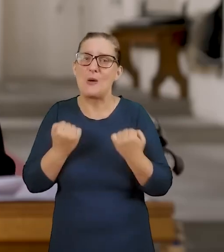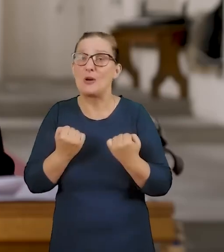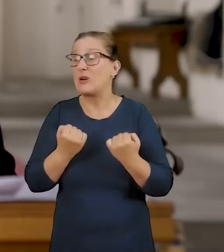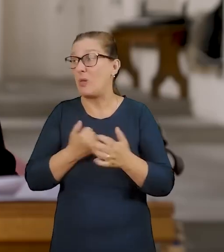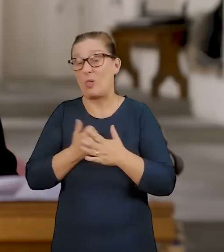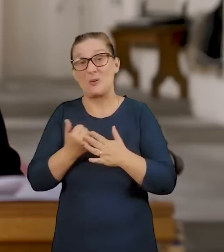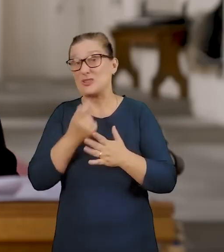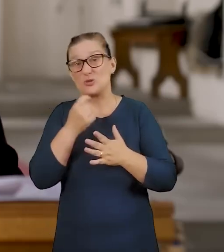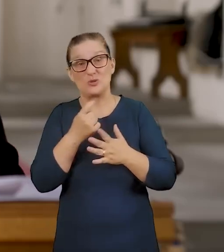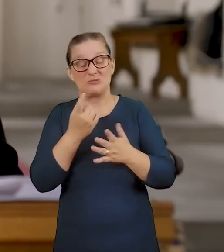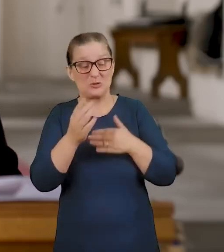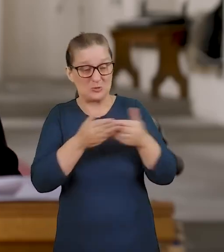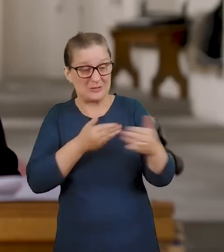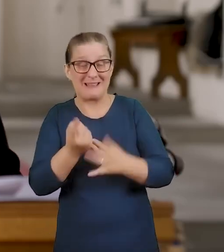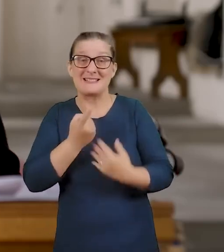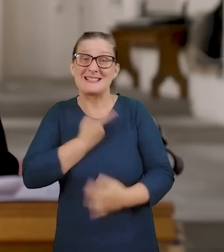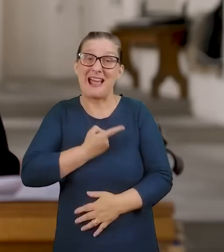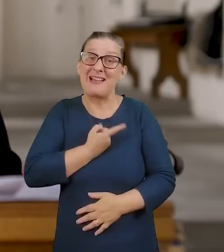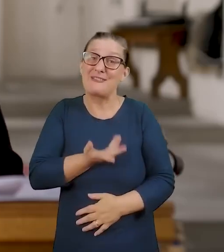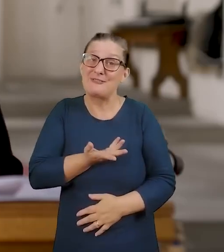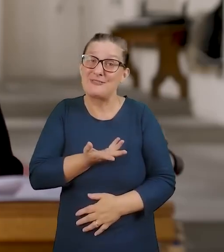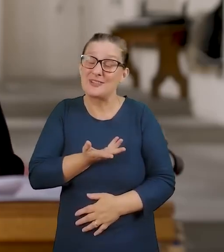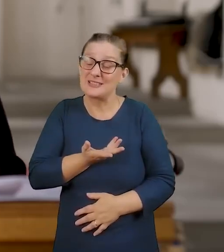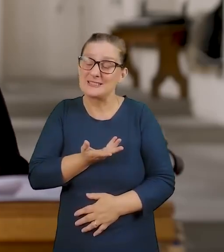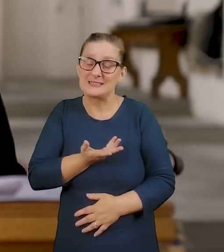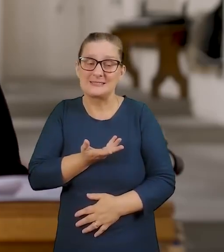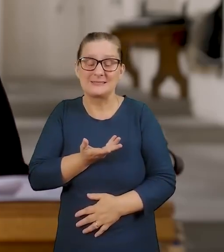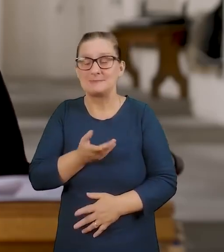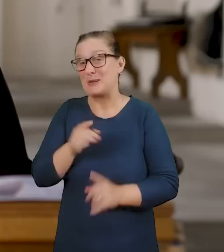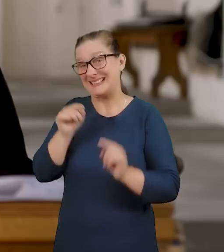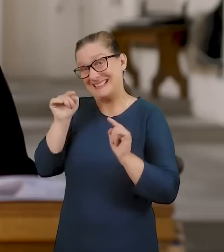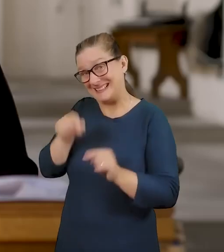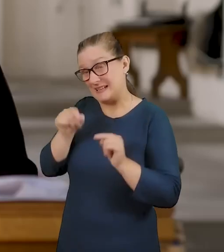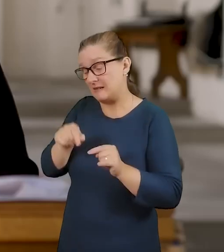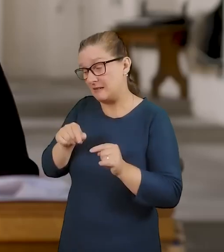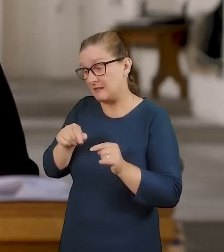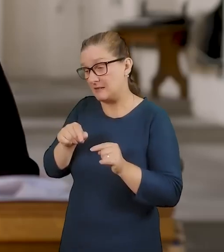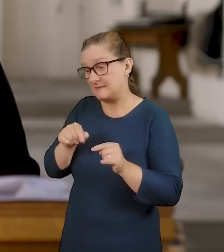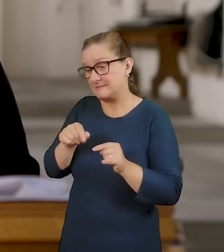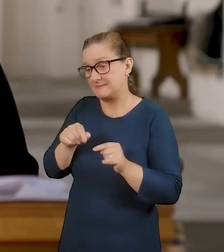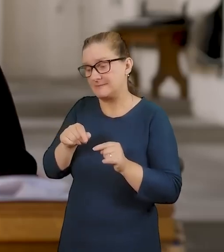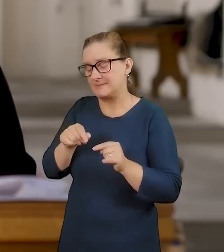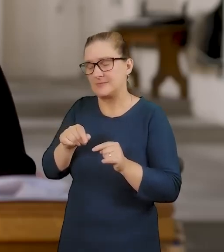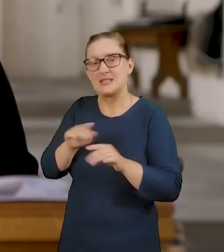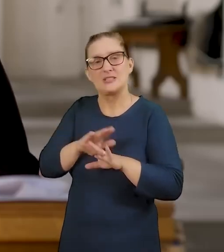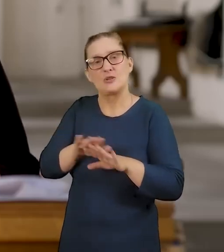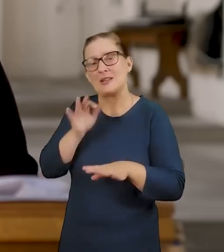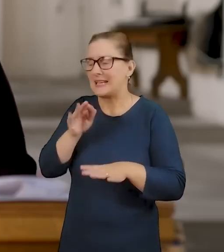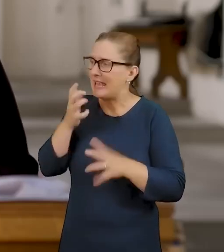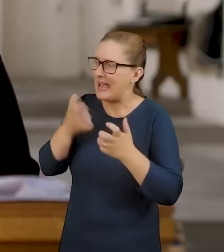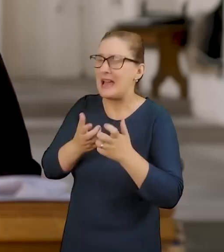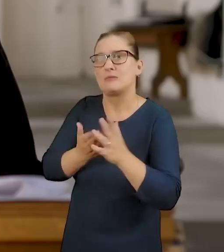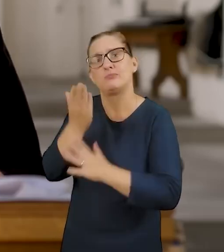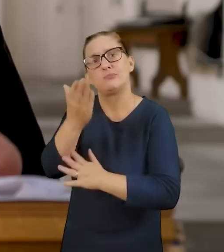riches and power, he's always been able to do something himself about getting what he wants. Here, though, he's